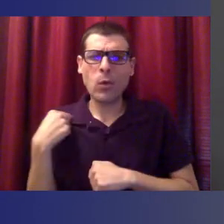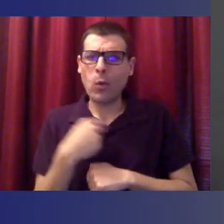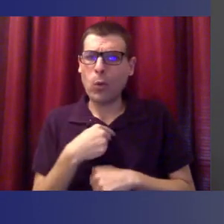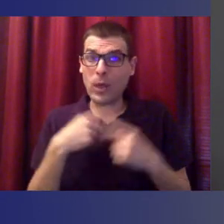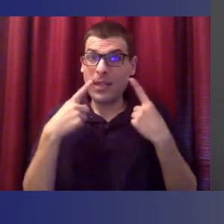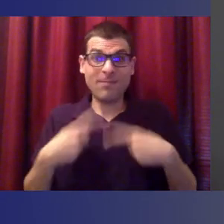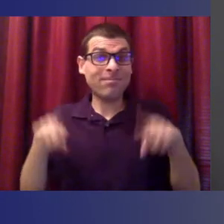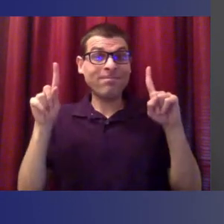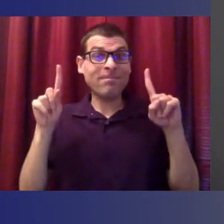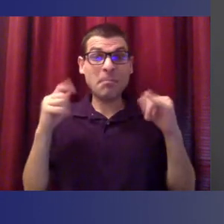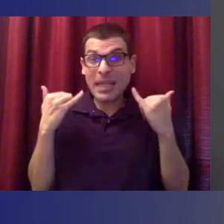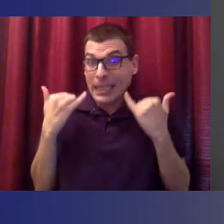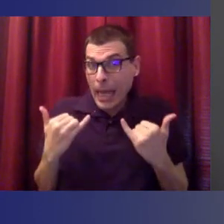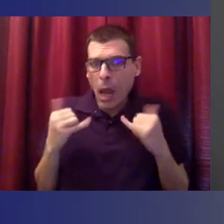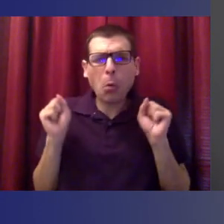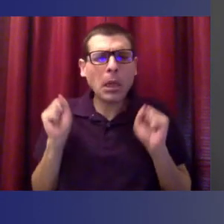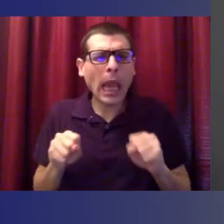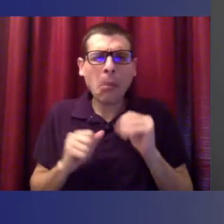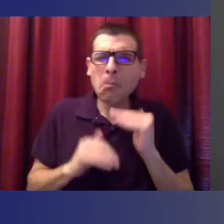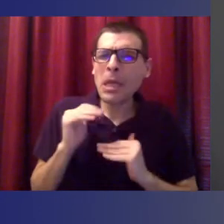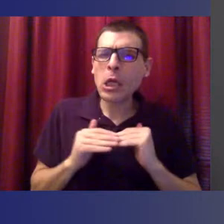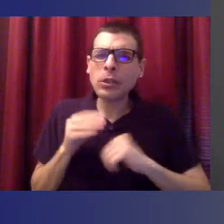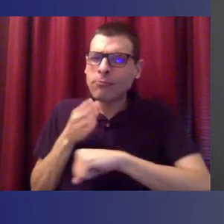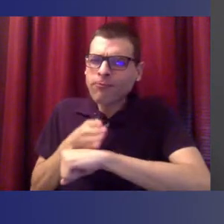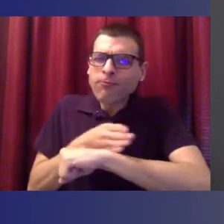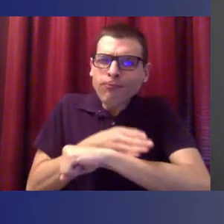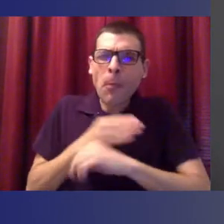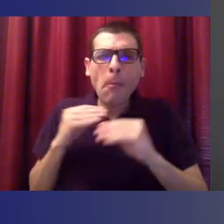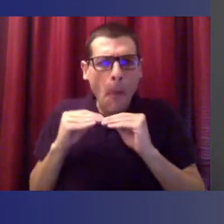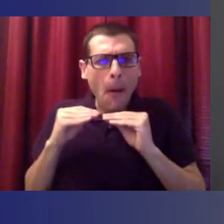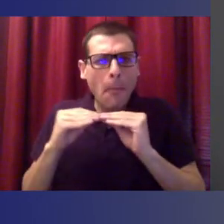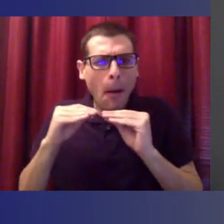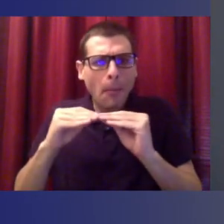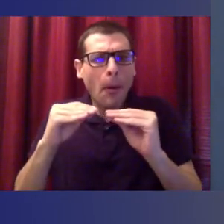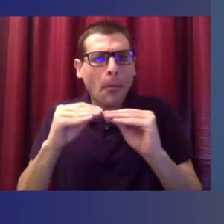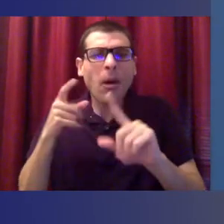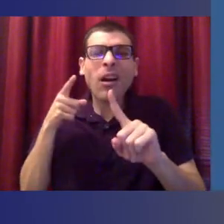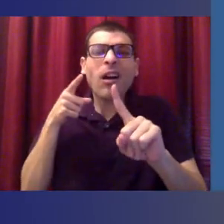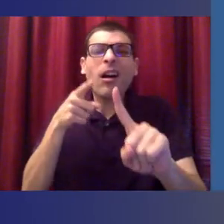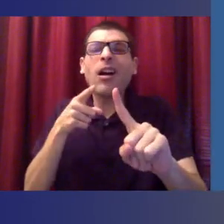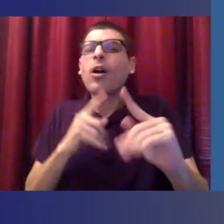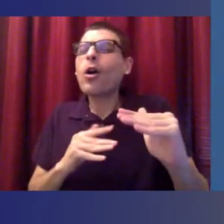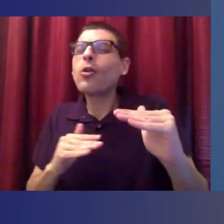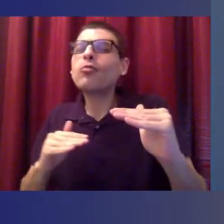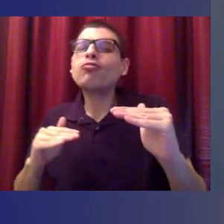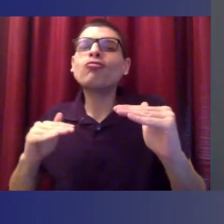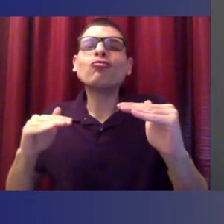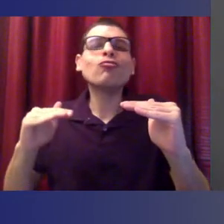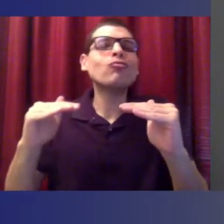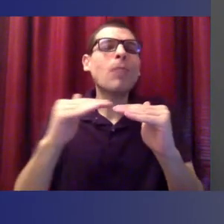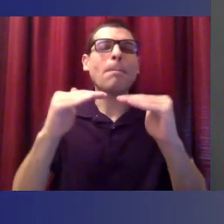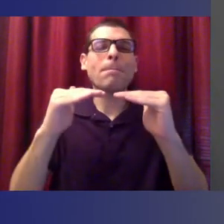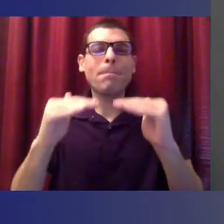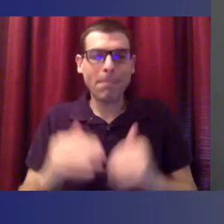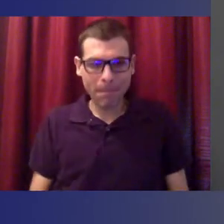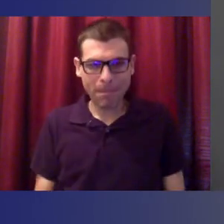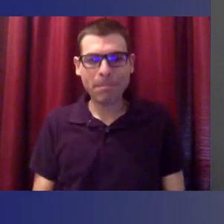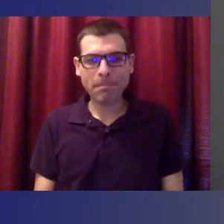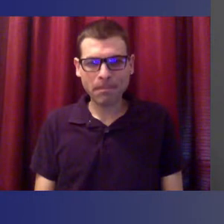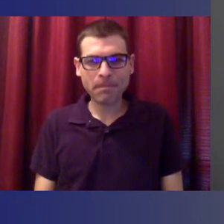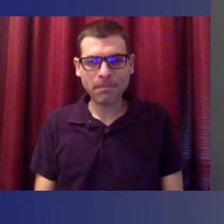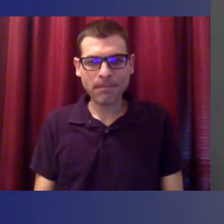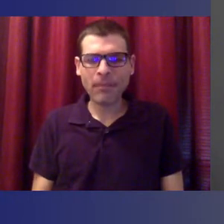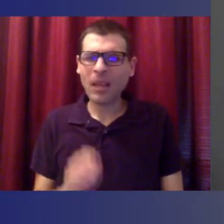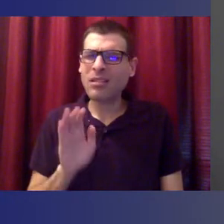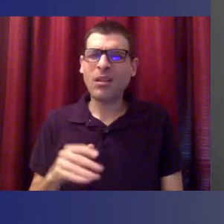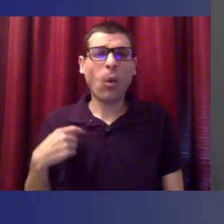much, much more to build the equitable society we all deserve. We have all been through so